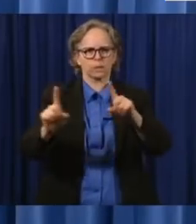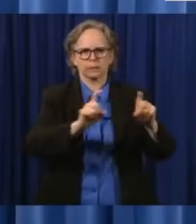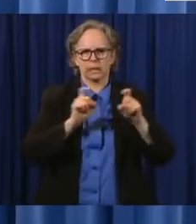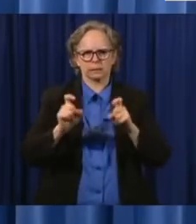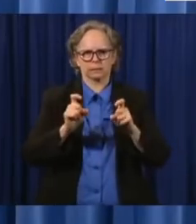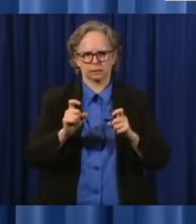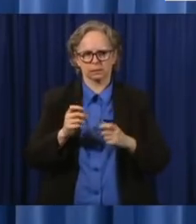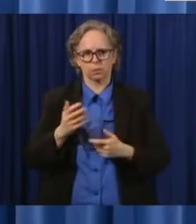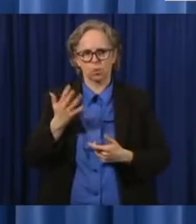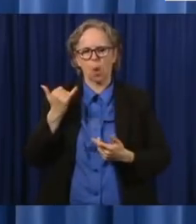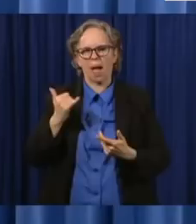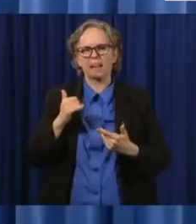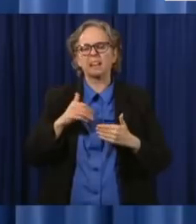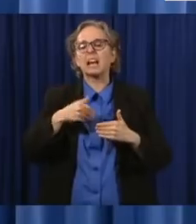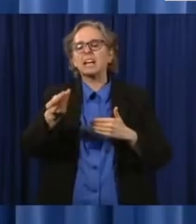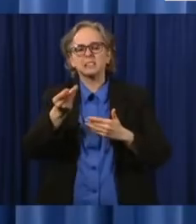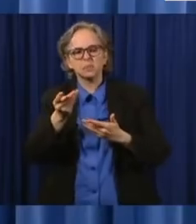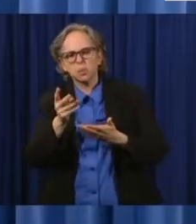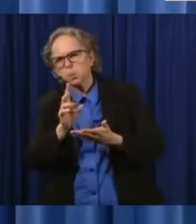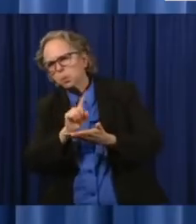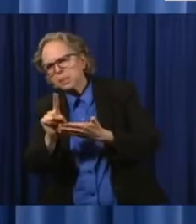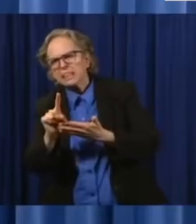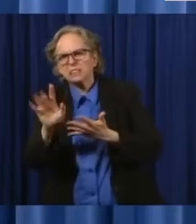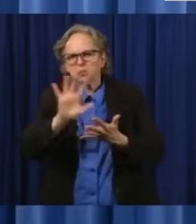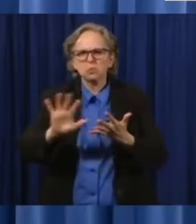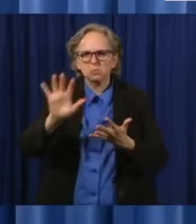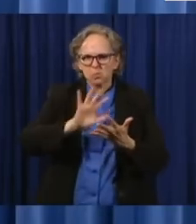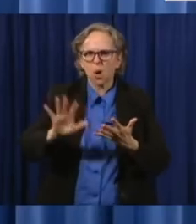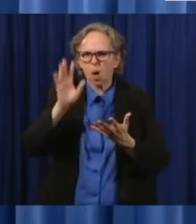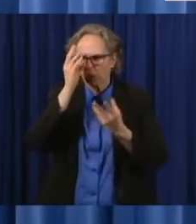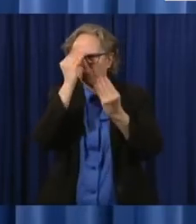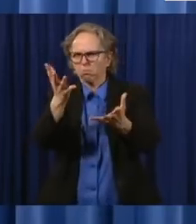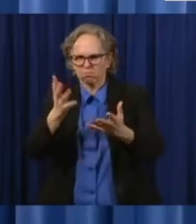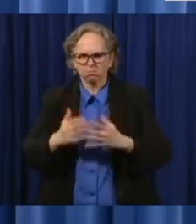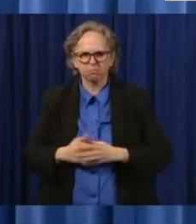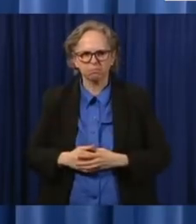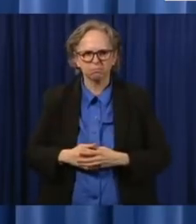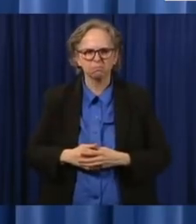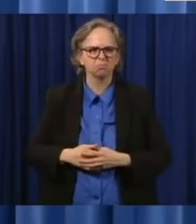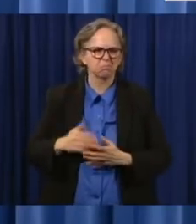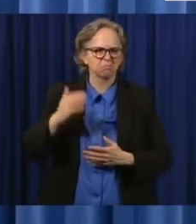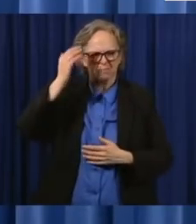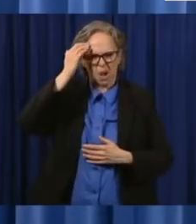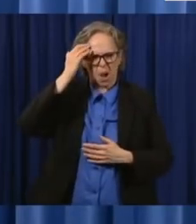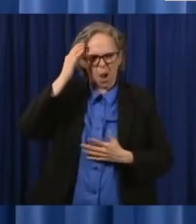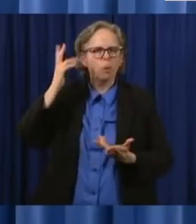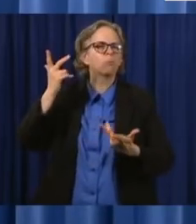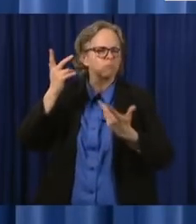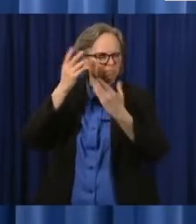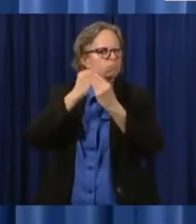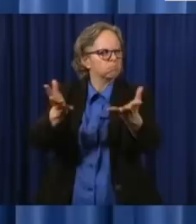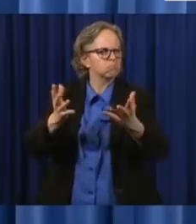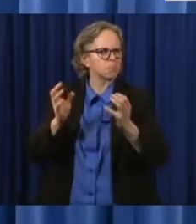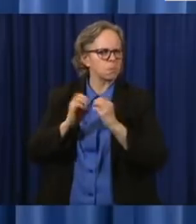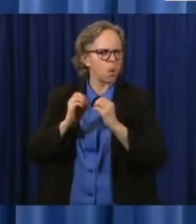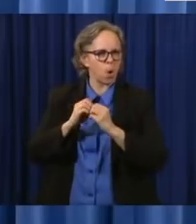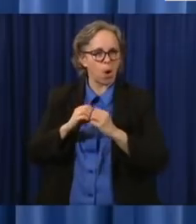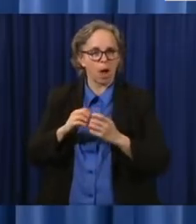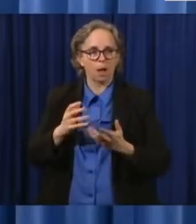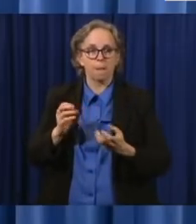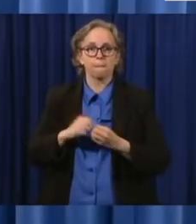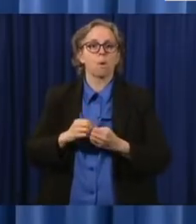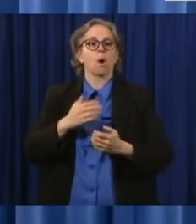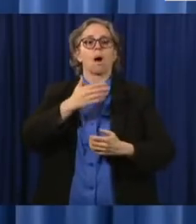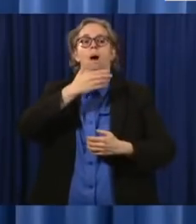7 days, we're going to be able to report to you, a lot more progress in that